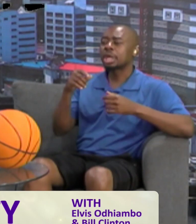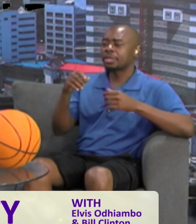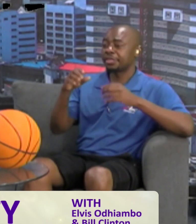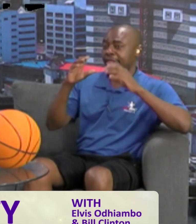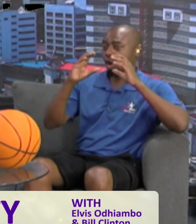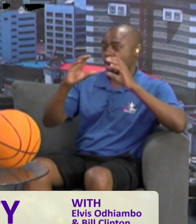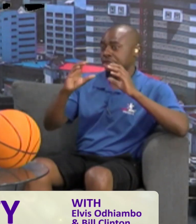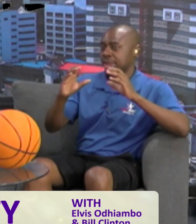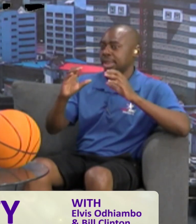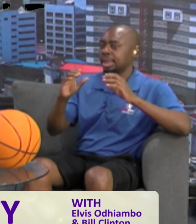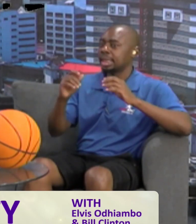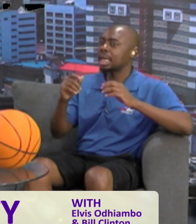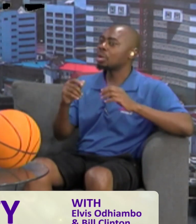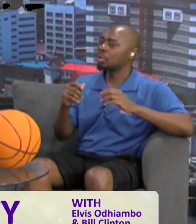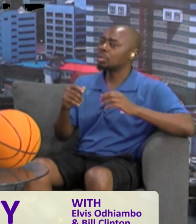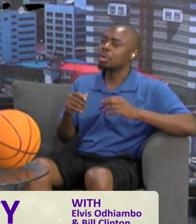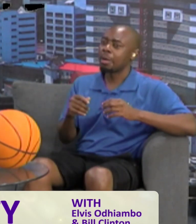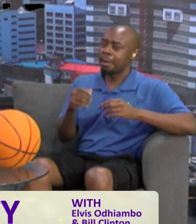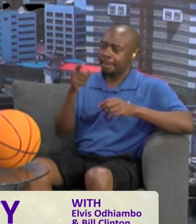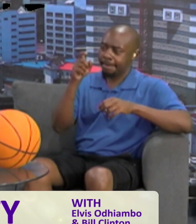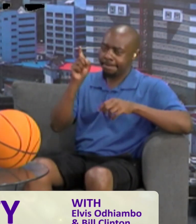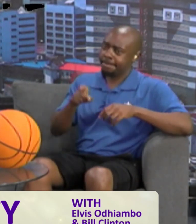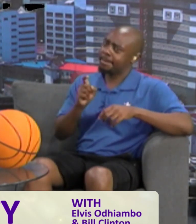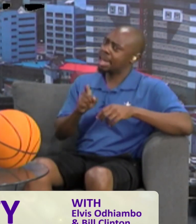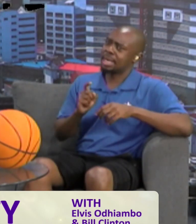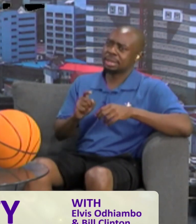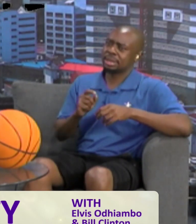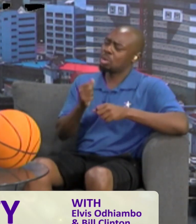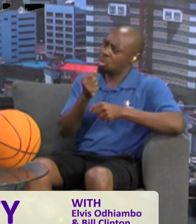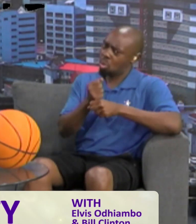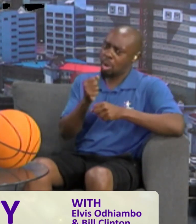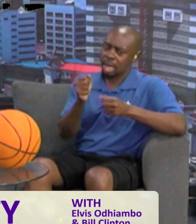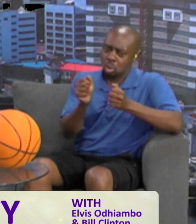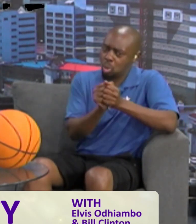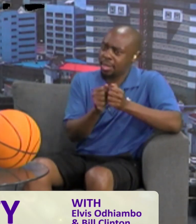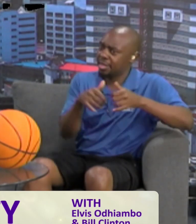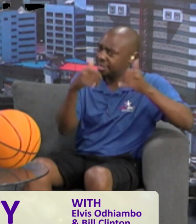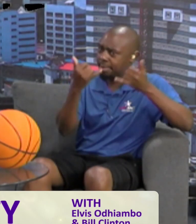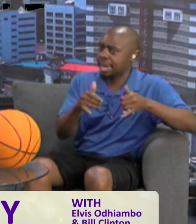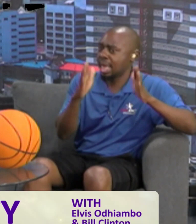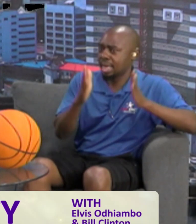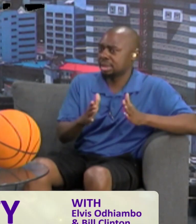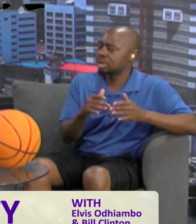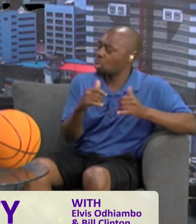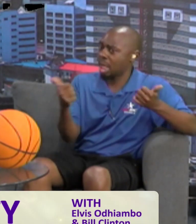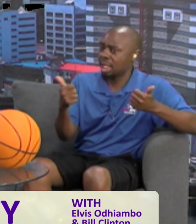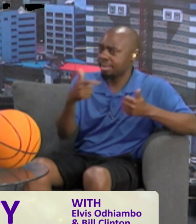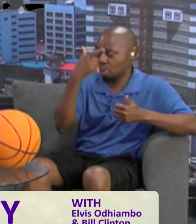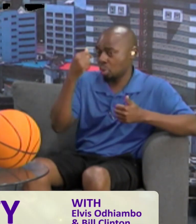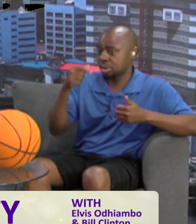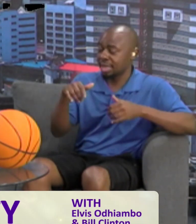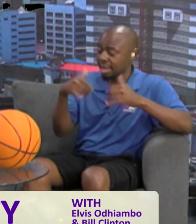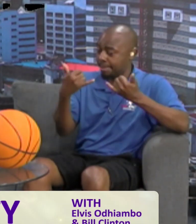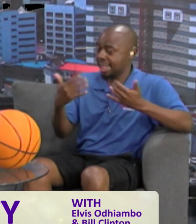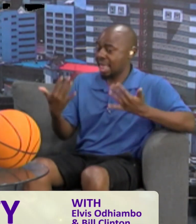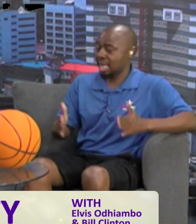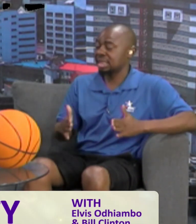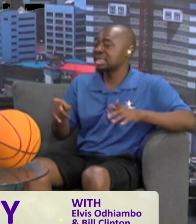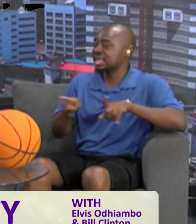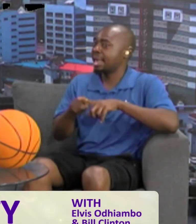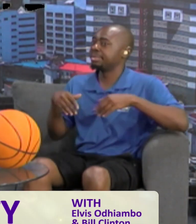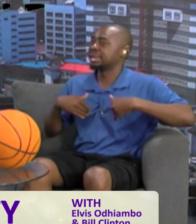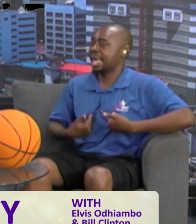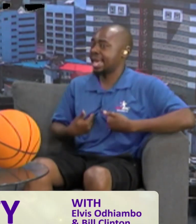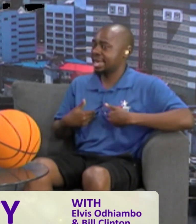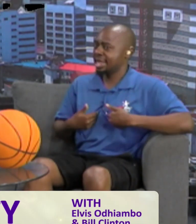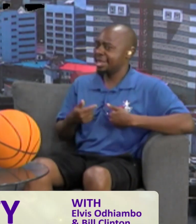Okay, right now I believe that the coach Pep Guardiola, I believe you must work with the players very well, because